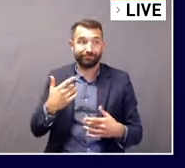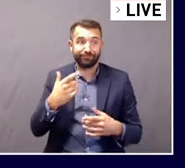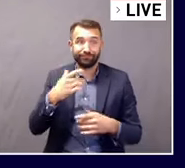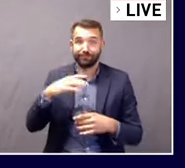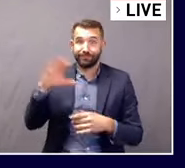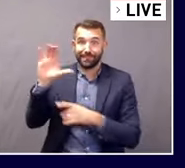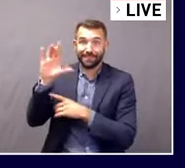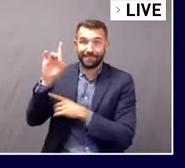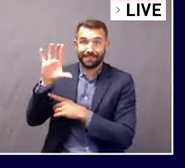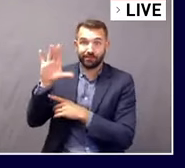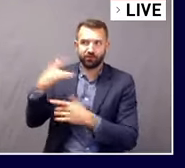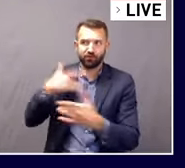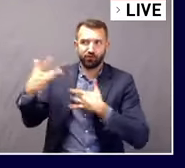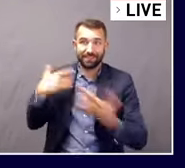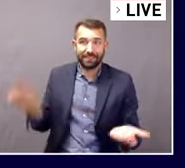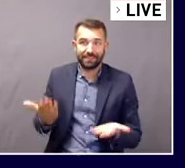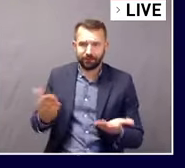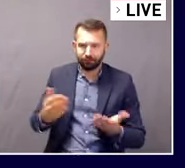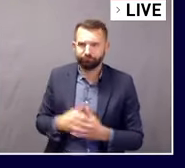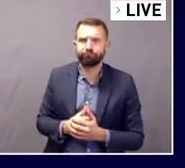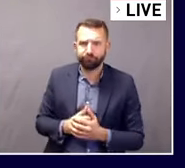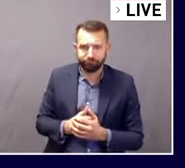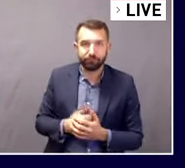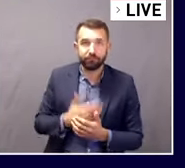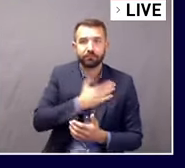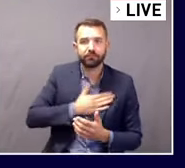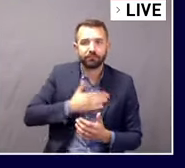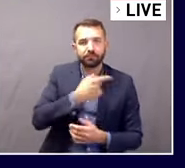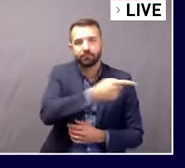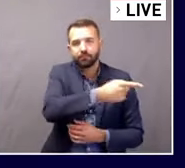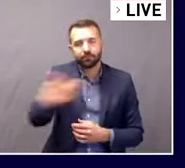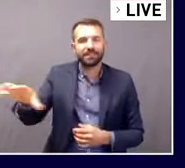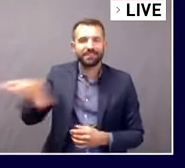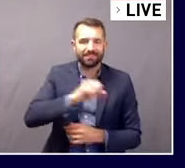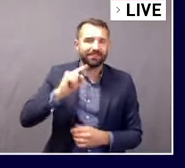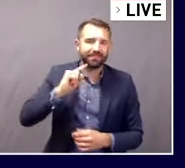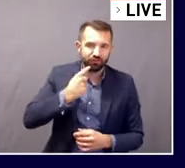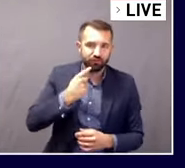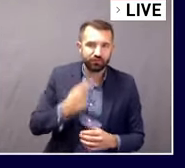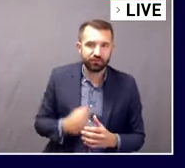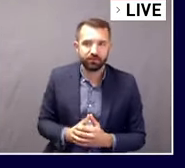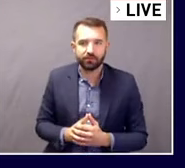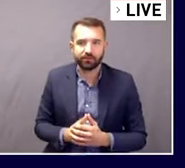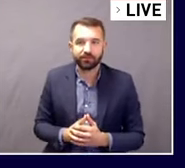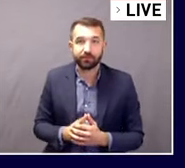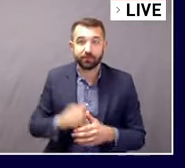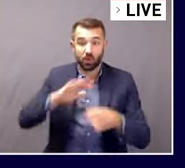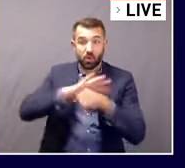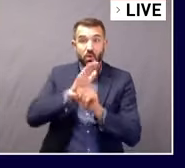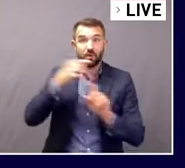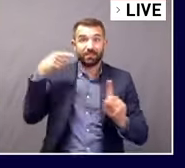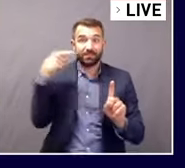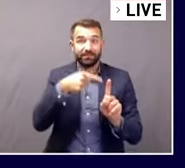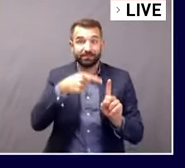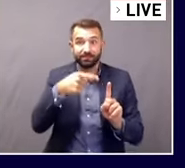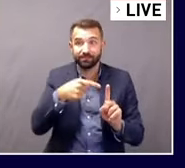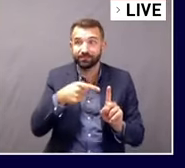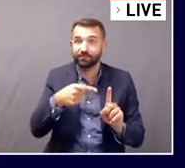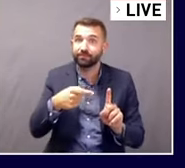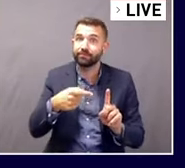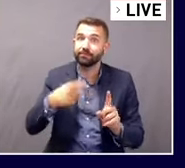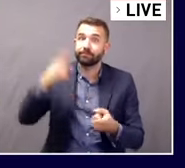share in that concern. COVID-19 right now is not on the other side of the fence. It is in our